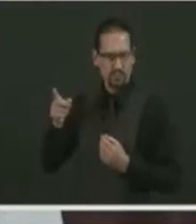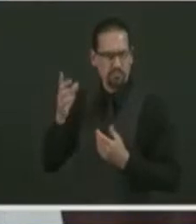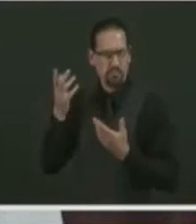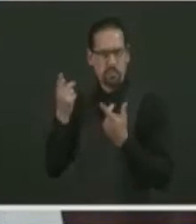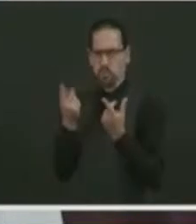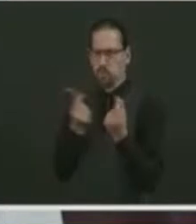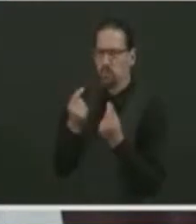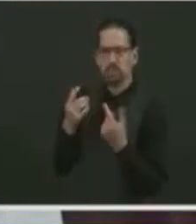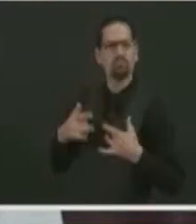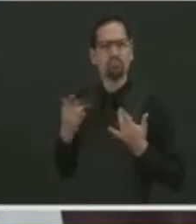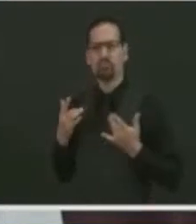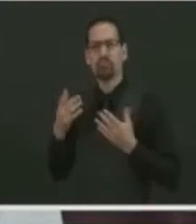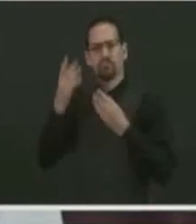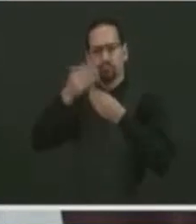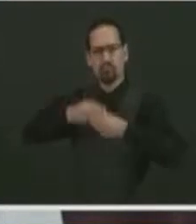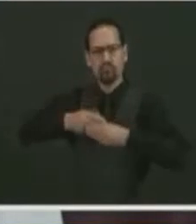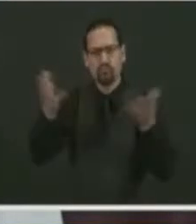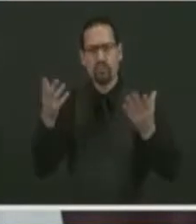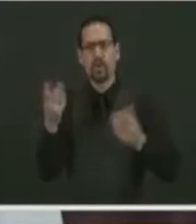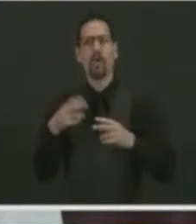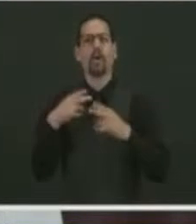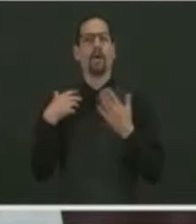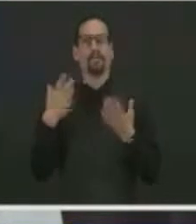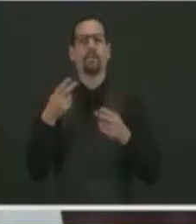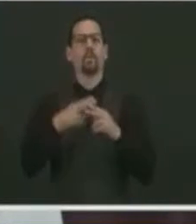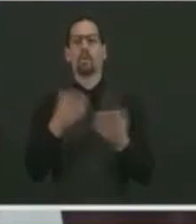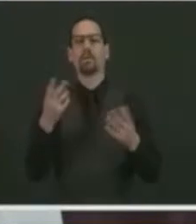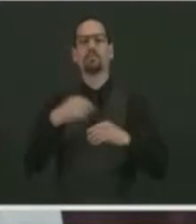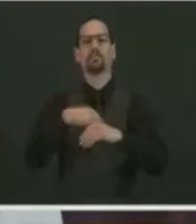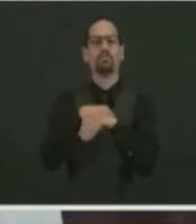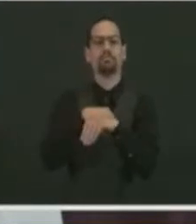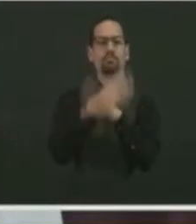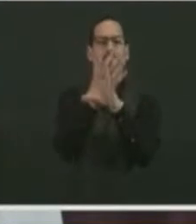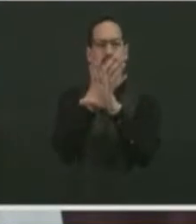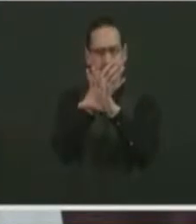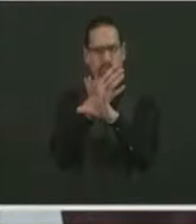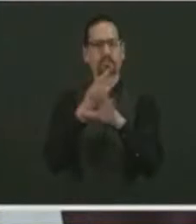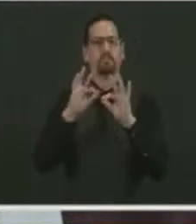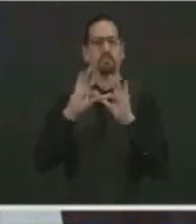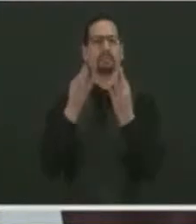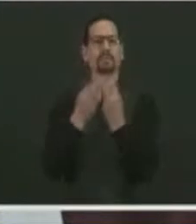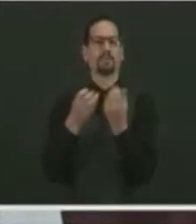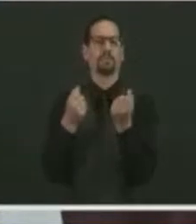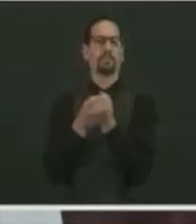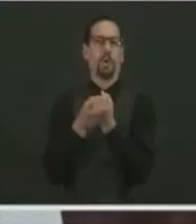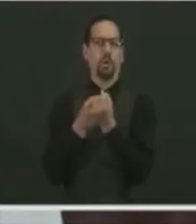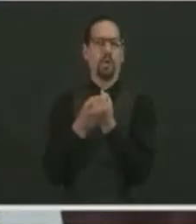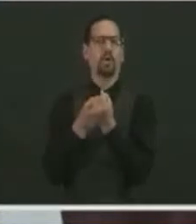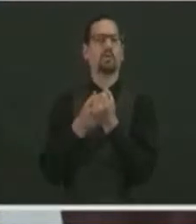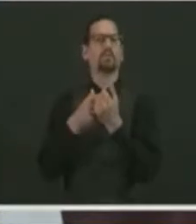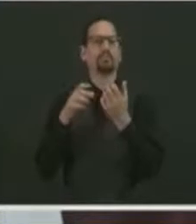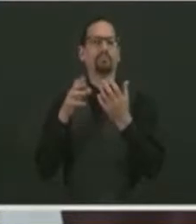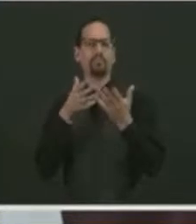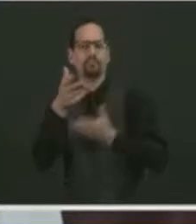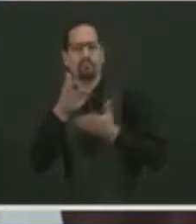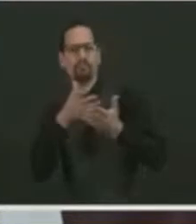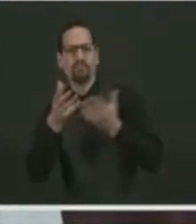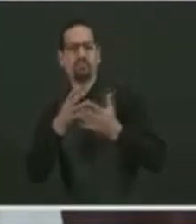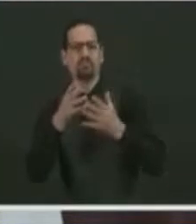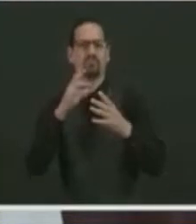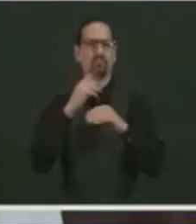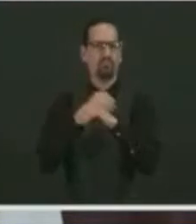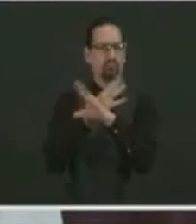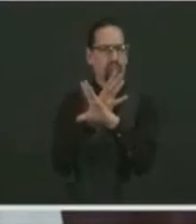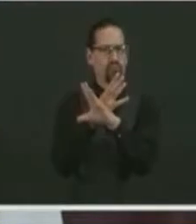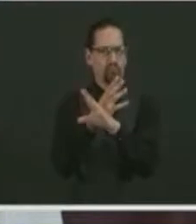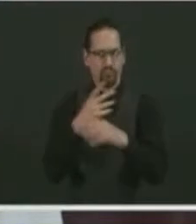the quote-unquote Virtual Family Assistance Center, and it's a support hub with programs, information,